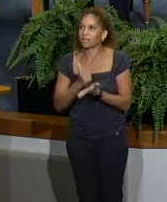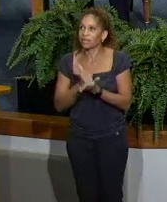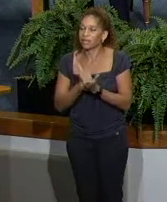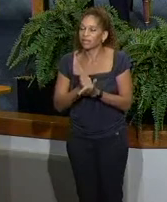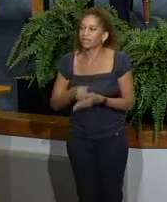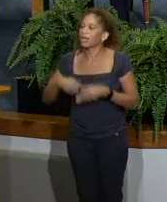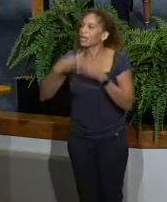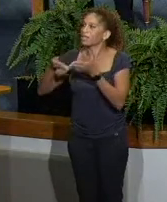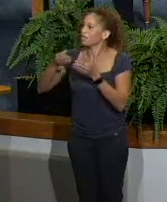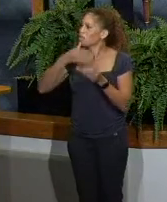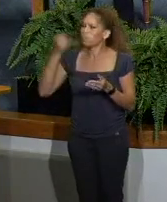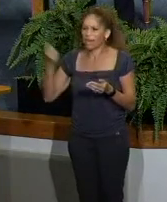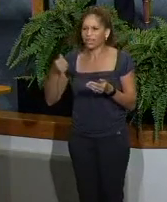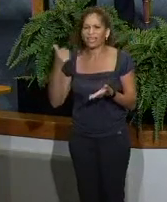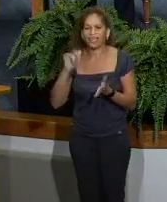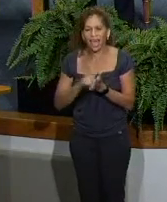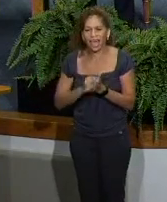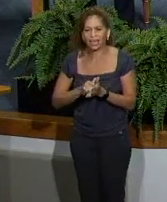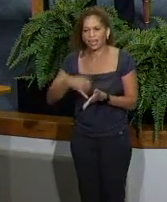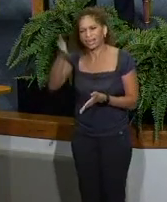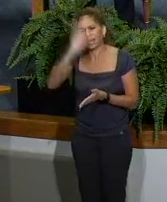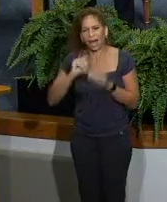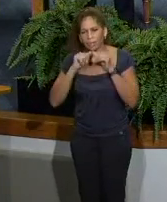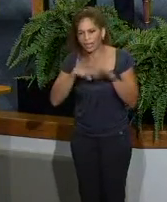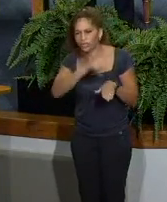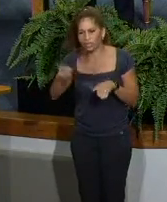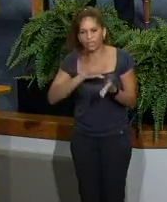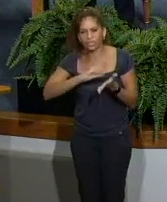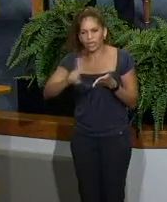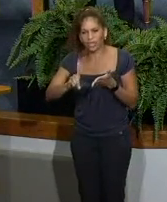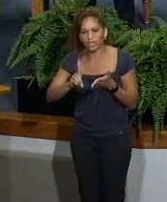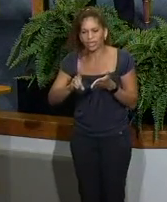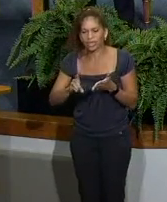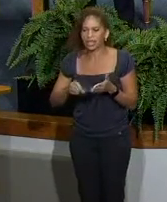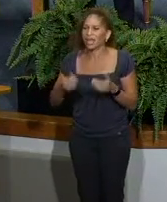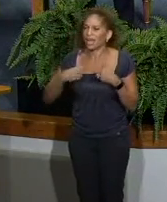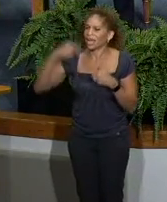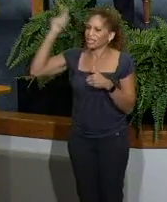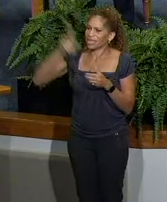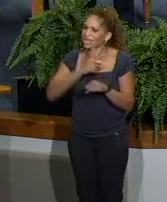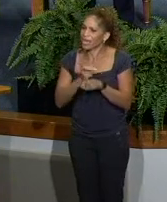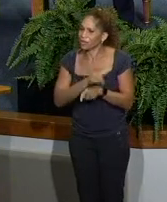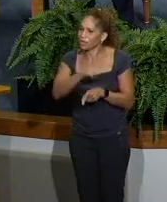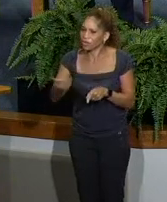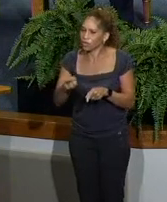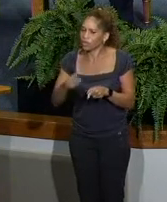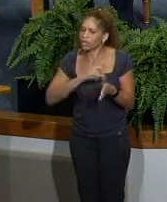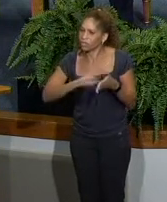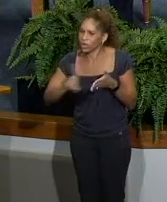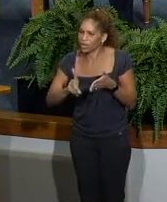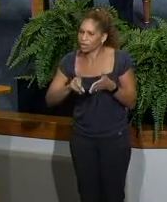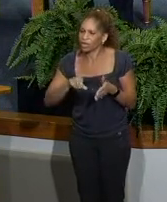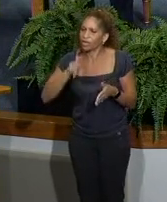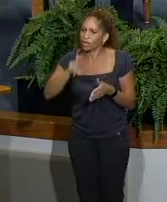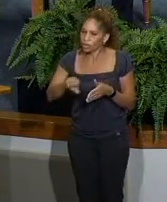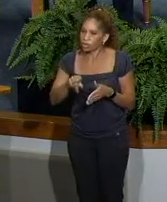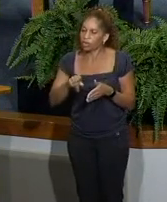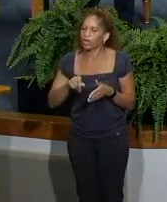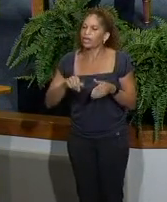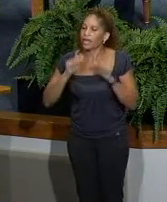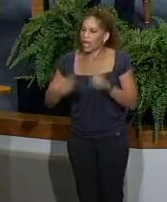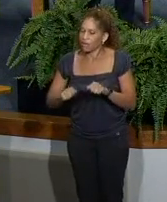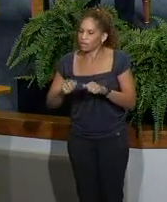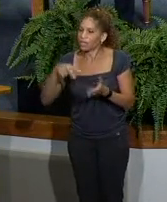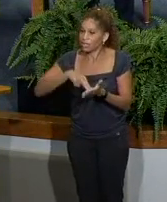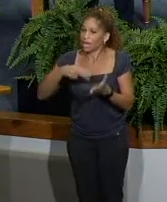You can do better than that. God bless you this week. As he kept you this week. Are you able to stand right here and worship